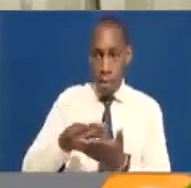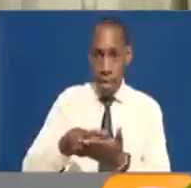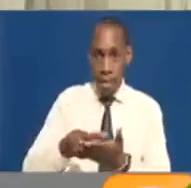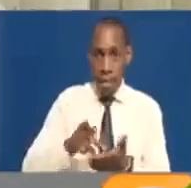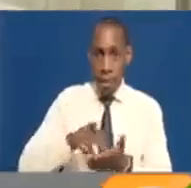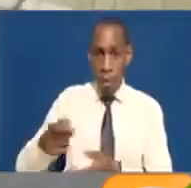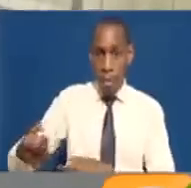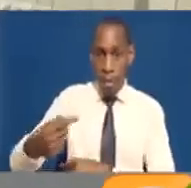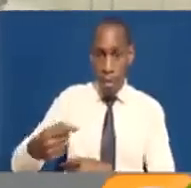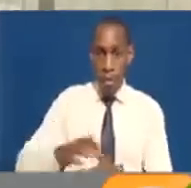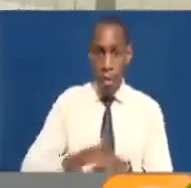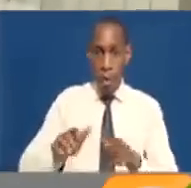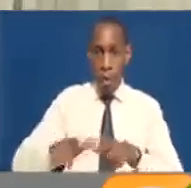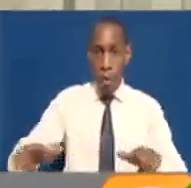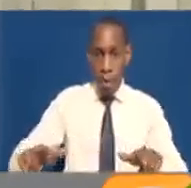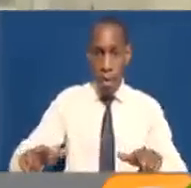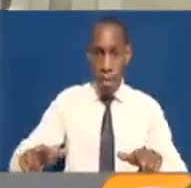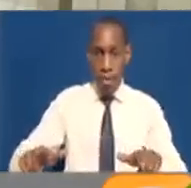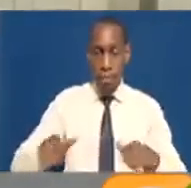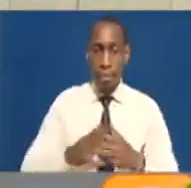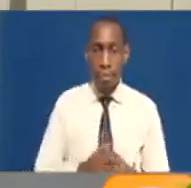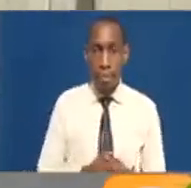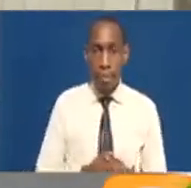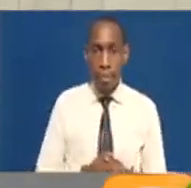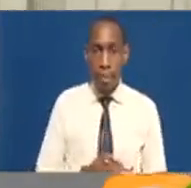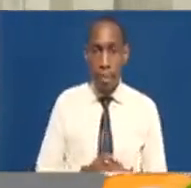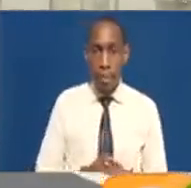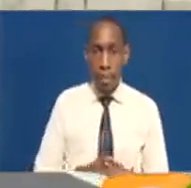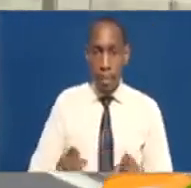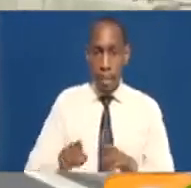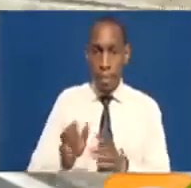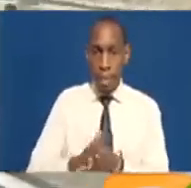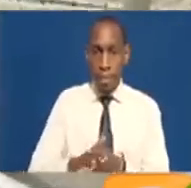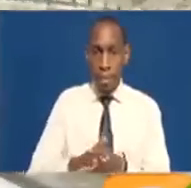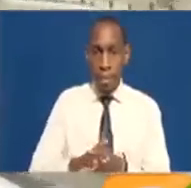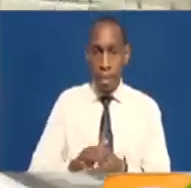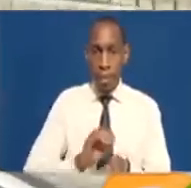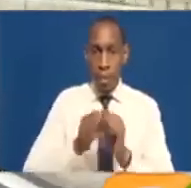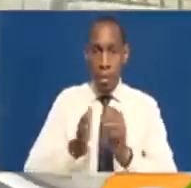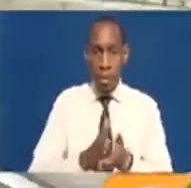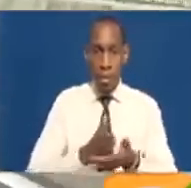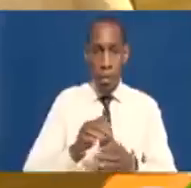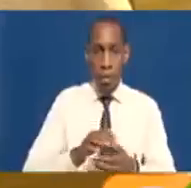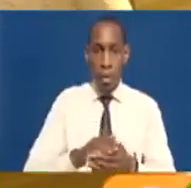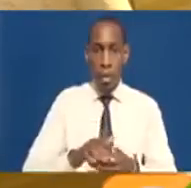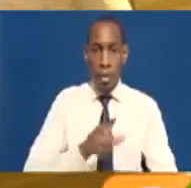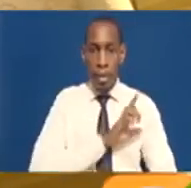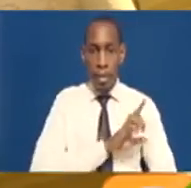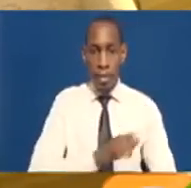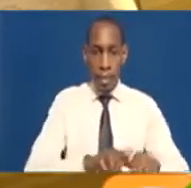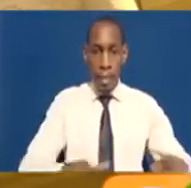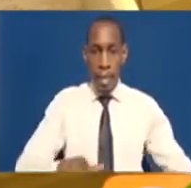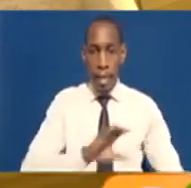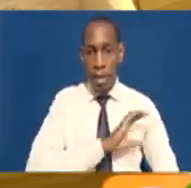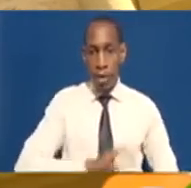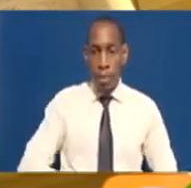in compensation for a piece of land in Miritini, an award which was successfully challenged by the Land Commission, and the court ordered